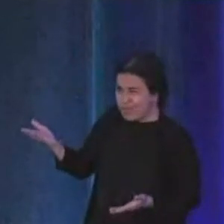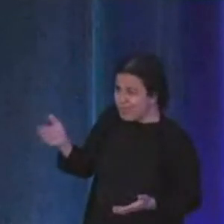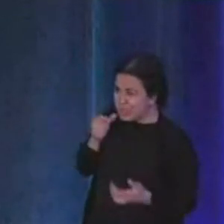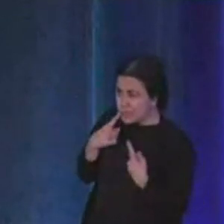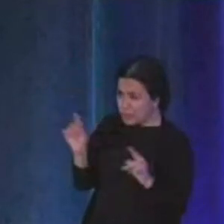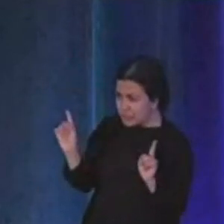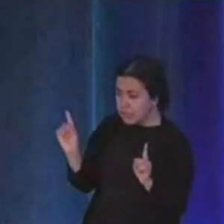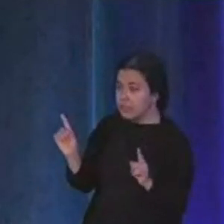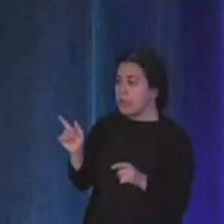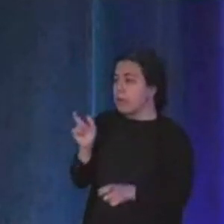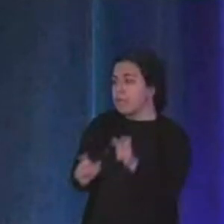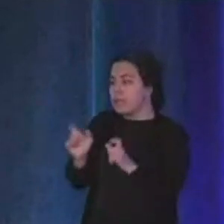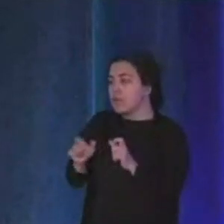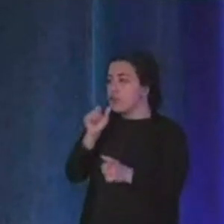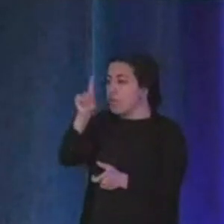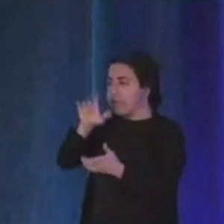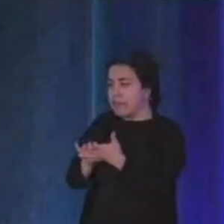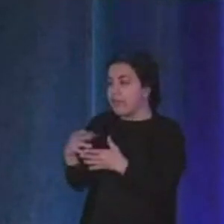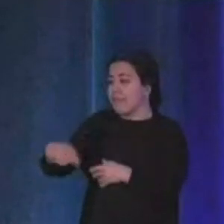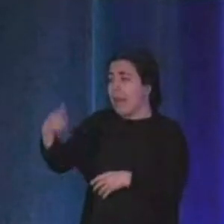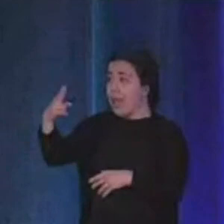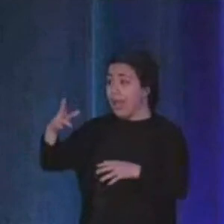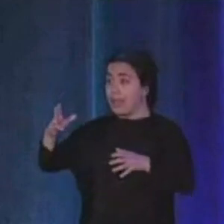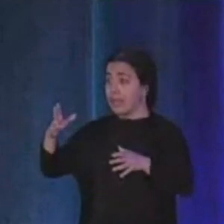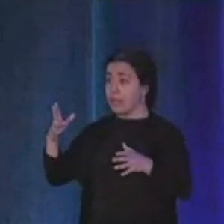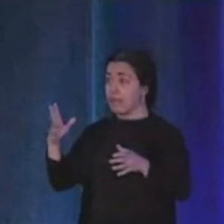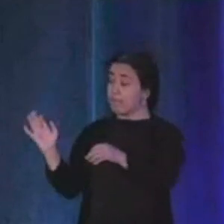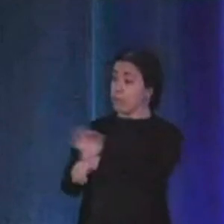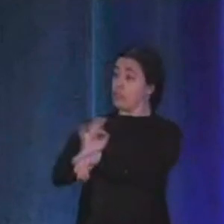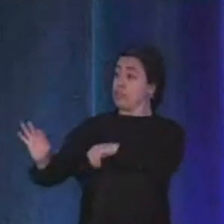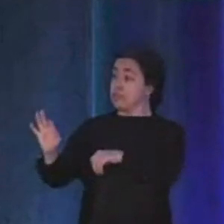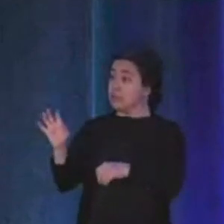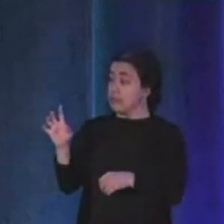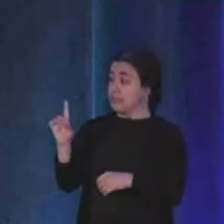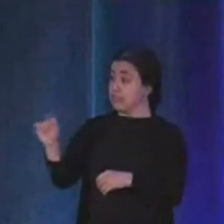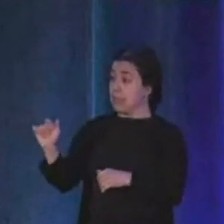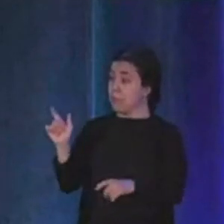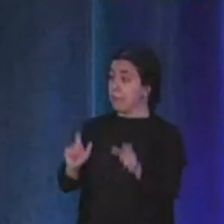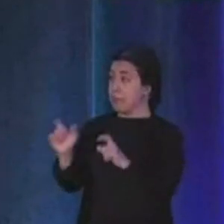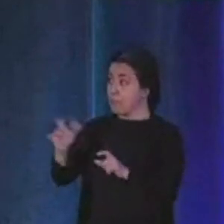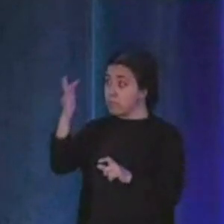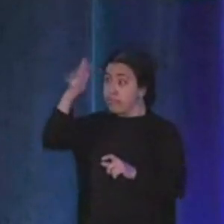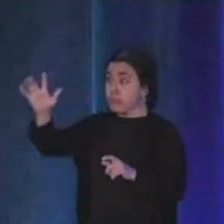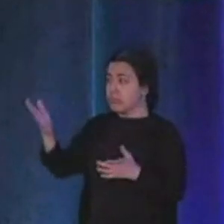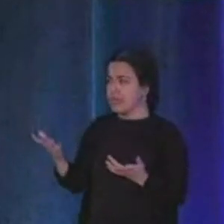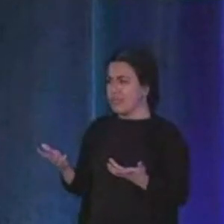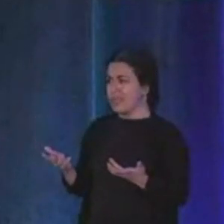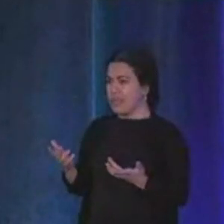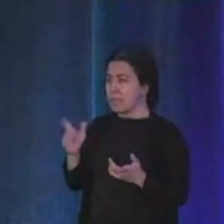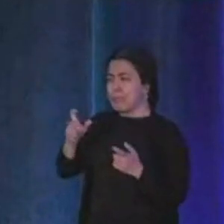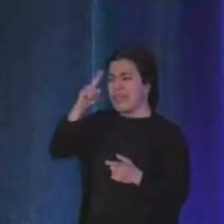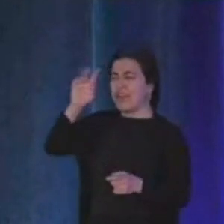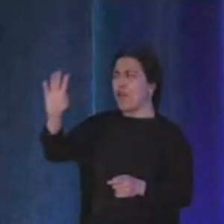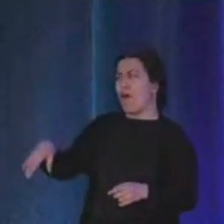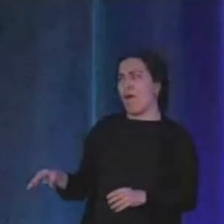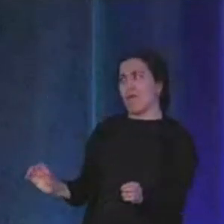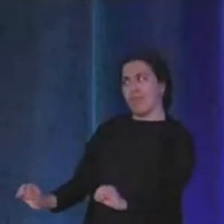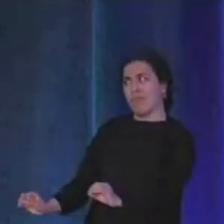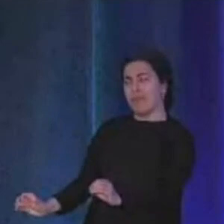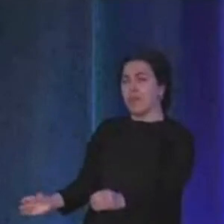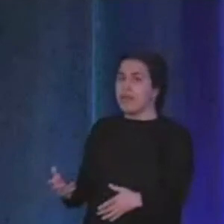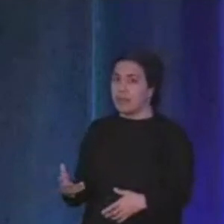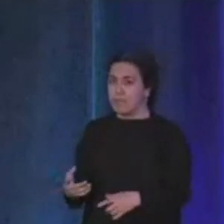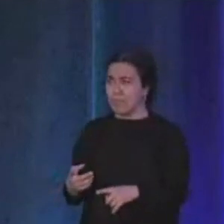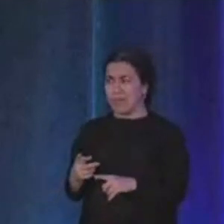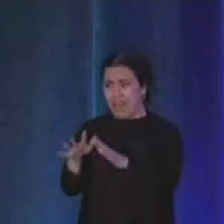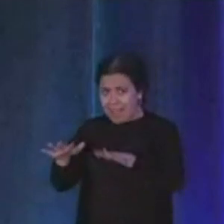high performing disabled people exist, and yet I would say they're pretty much everywhere. And I've met so many,